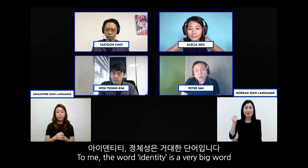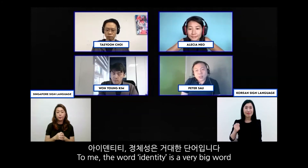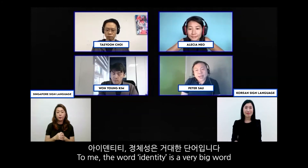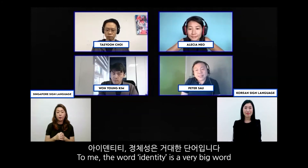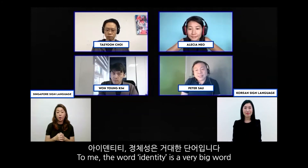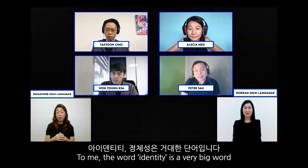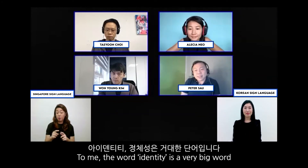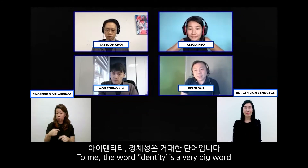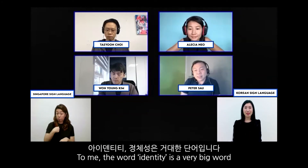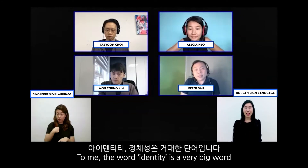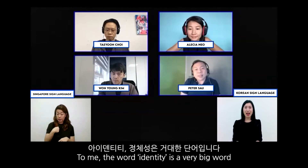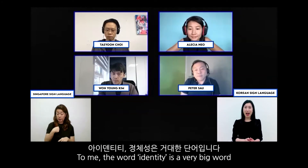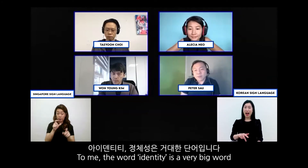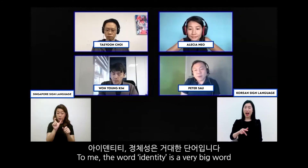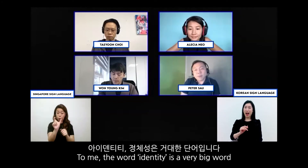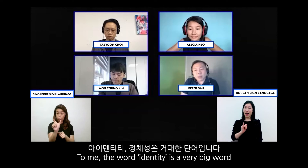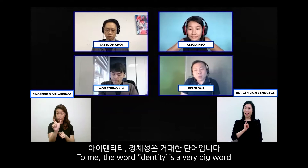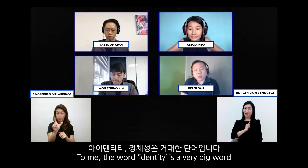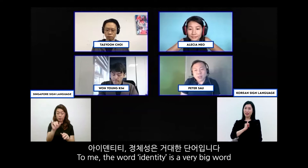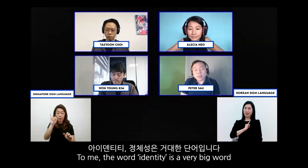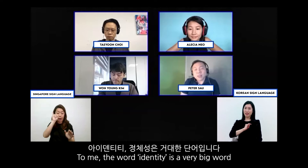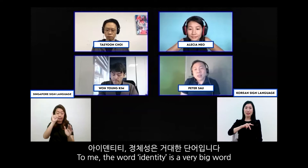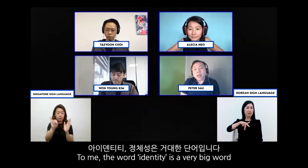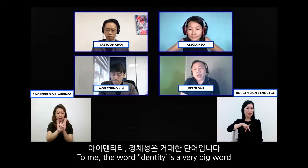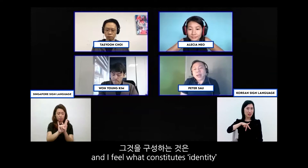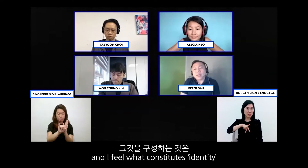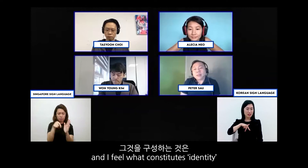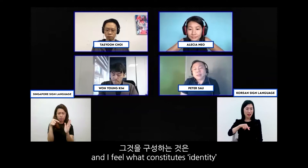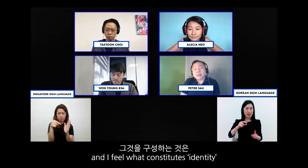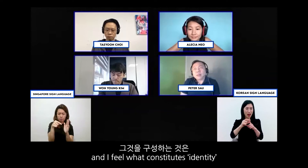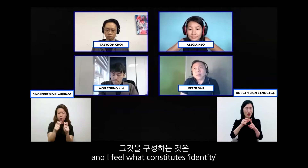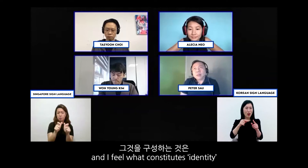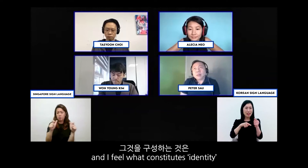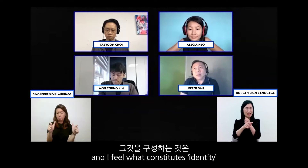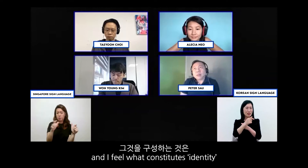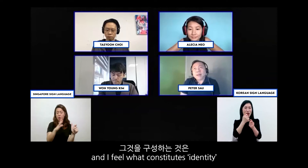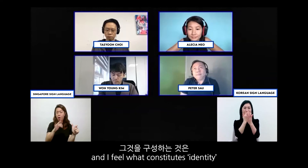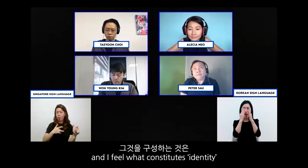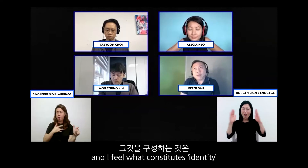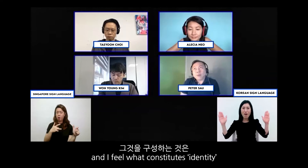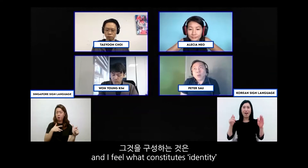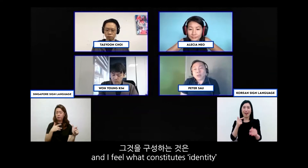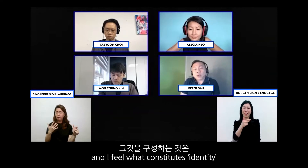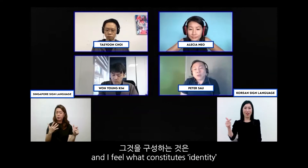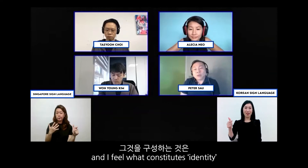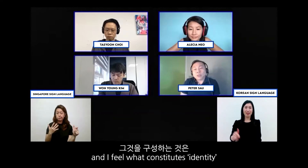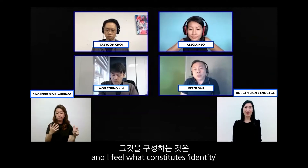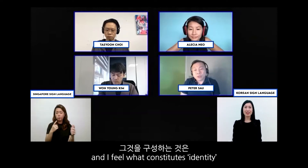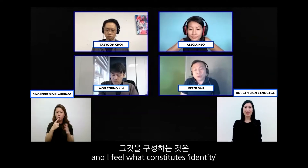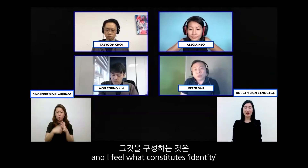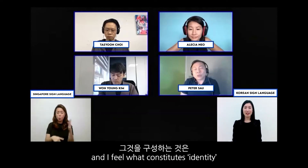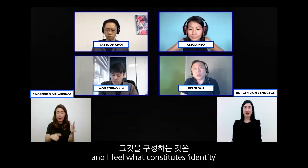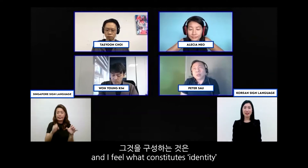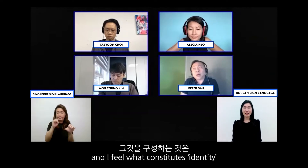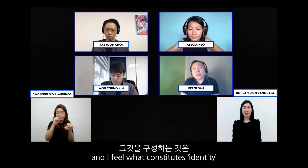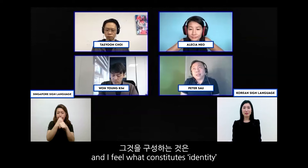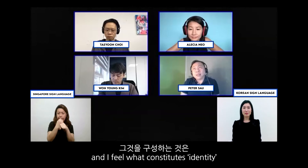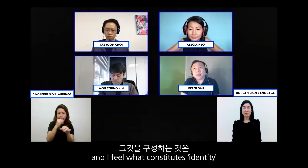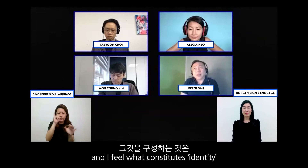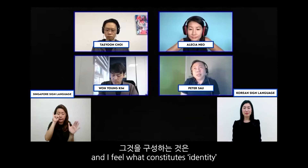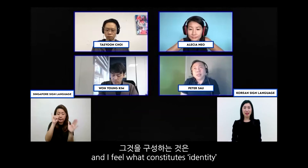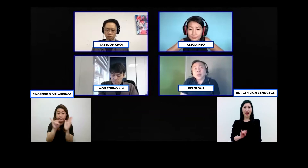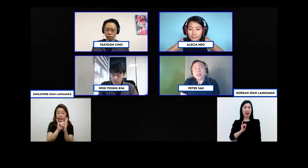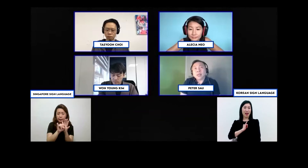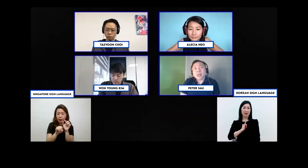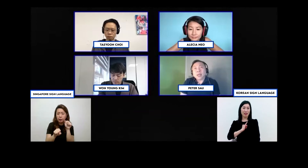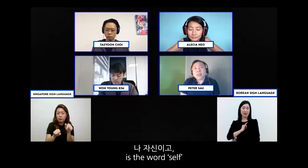To me, the word identity is a very big word. And I feel what constitutes